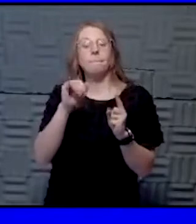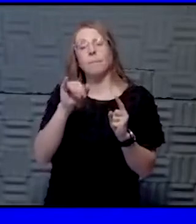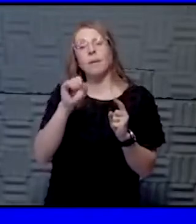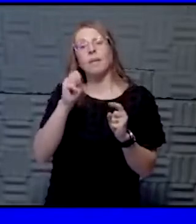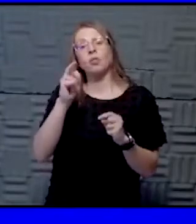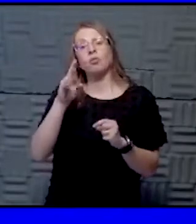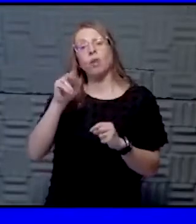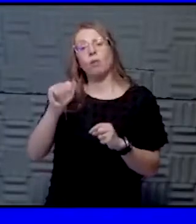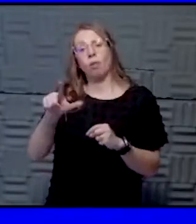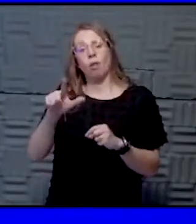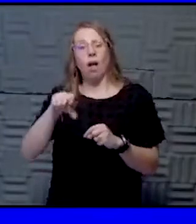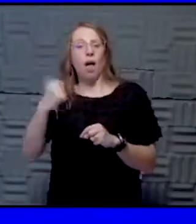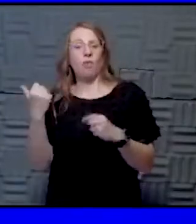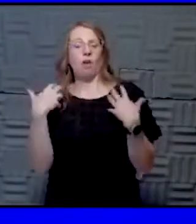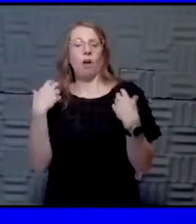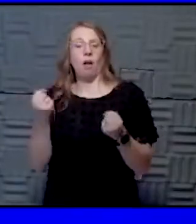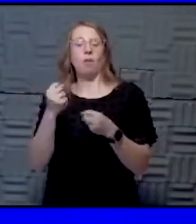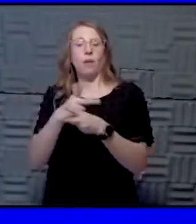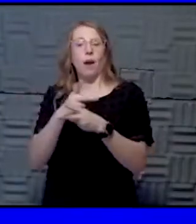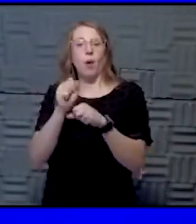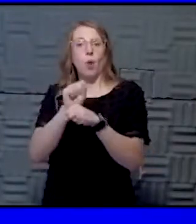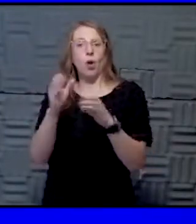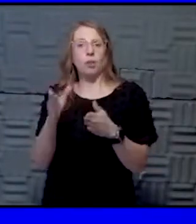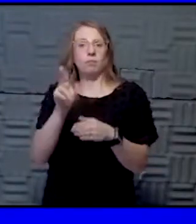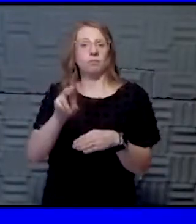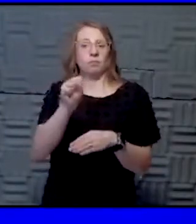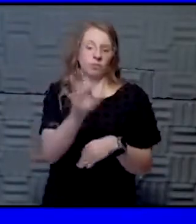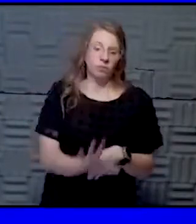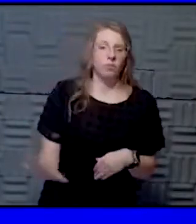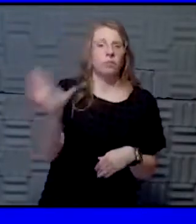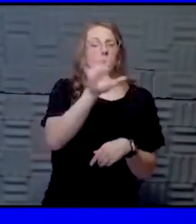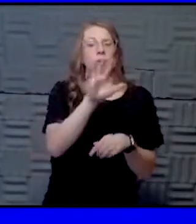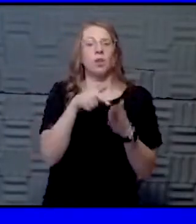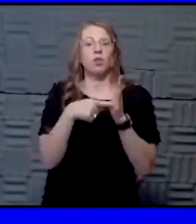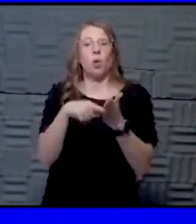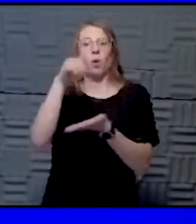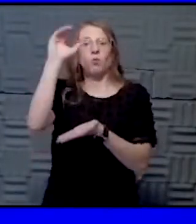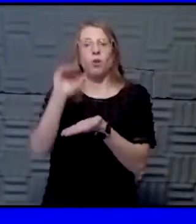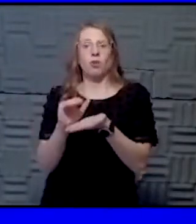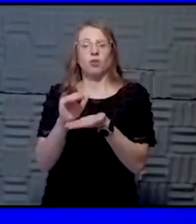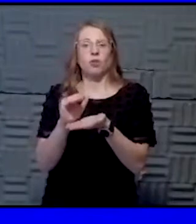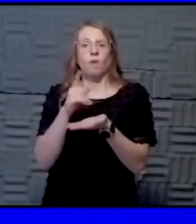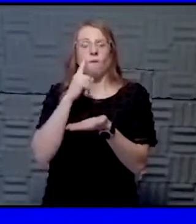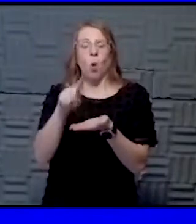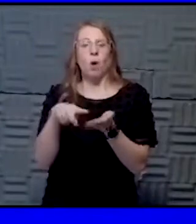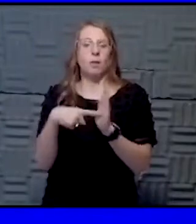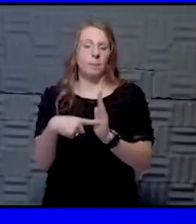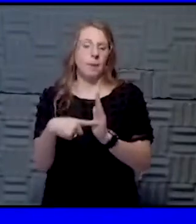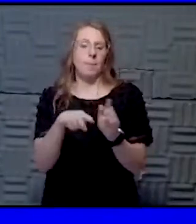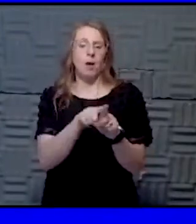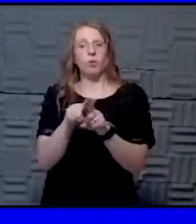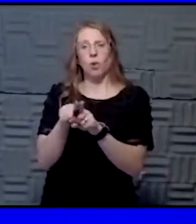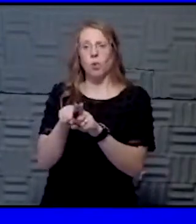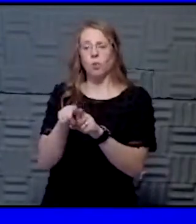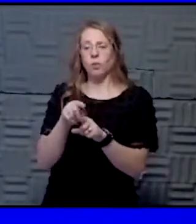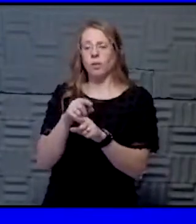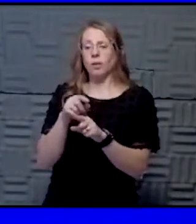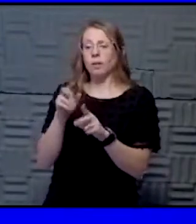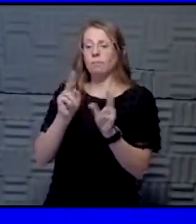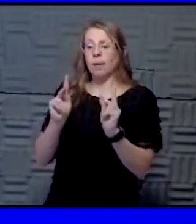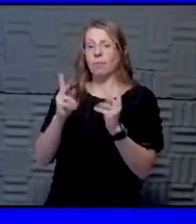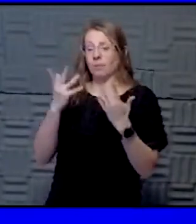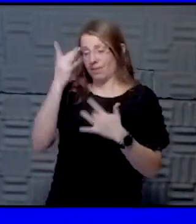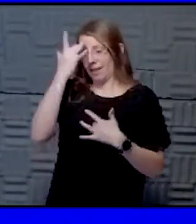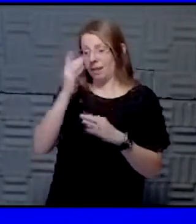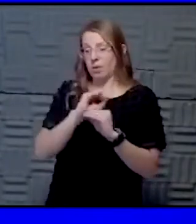in the United States, and published studies showing a reduction in symptomatic and asymptomatic disease, but